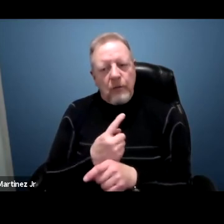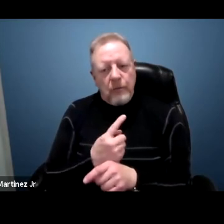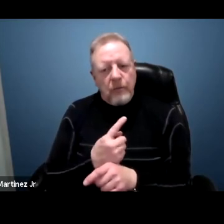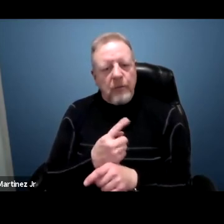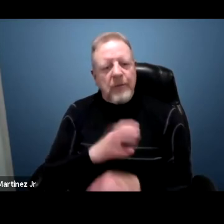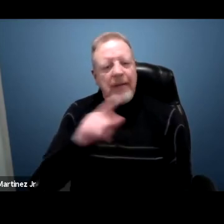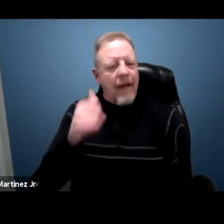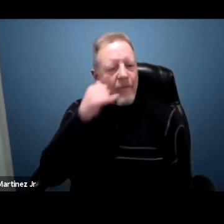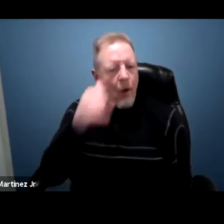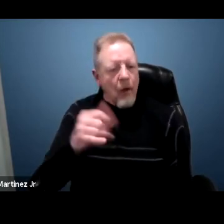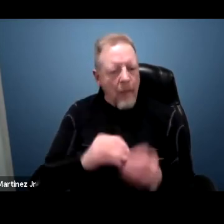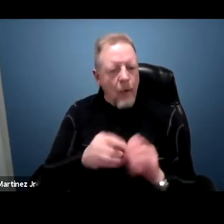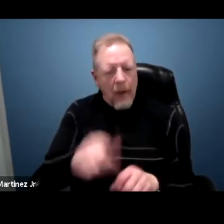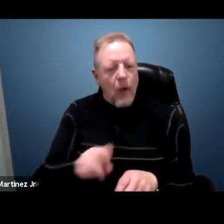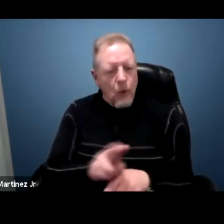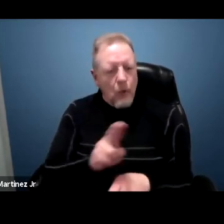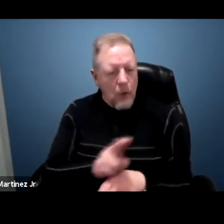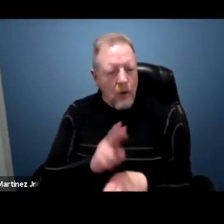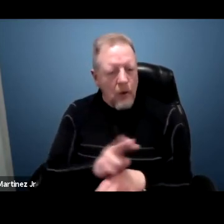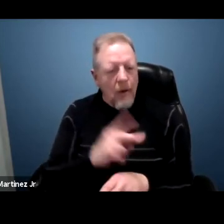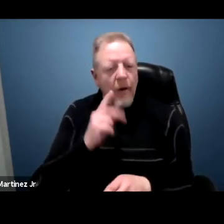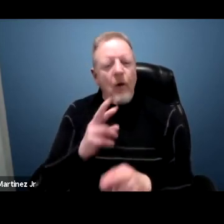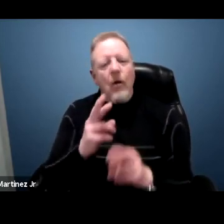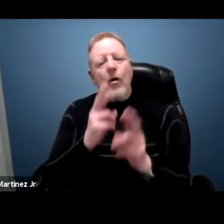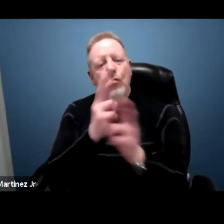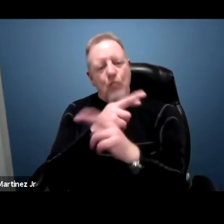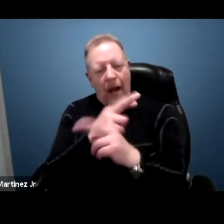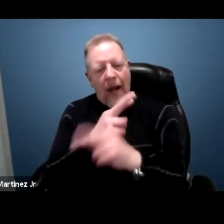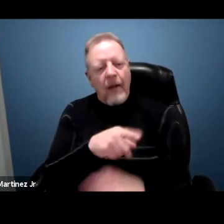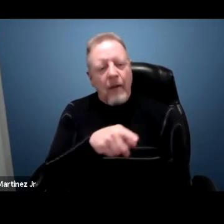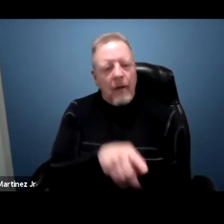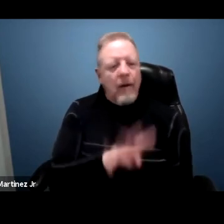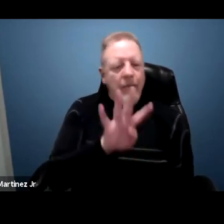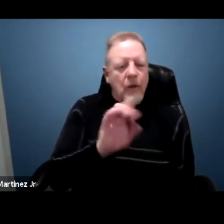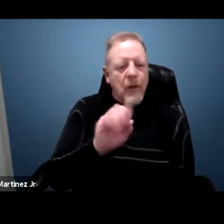telephone number, which you can use a relay to call, is